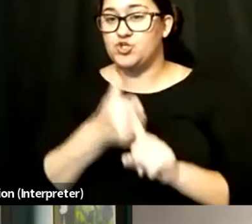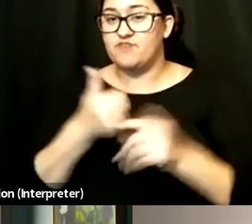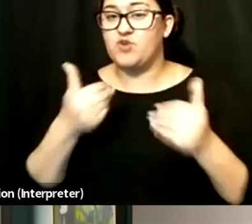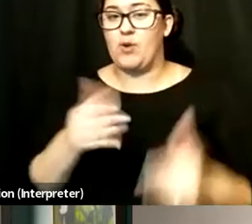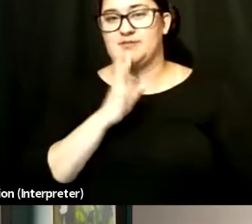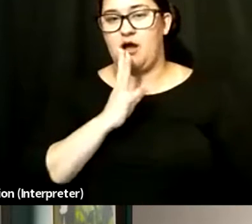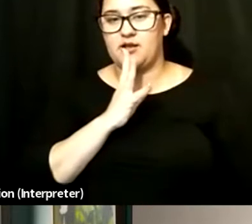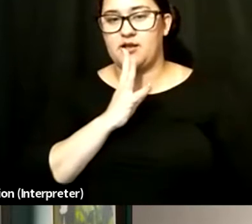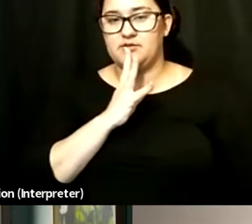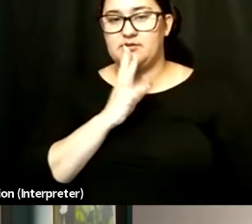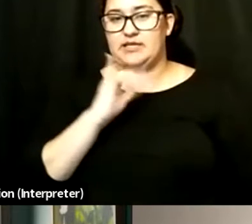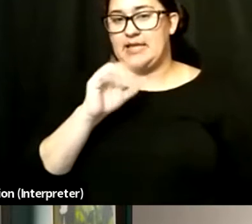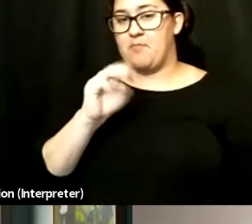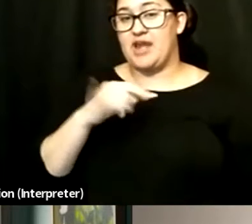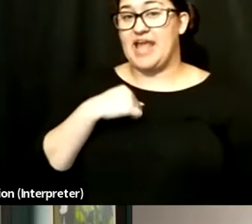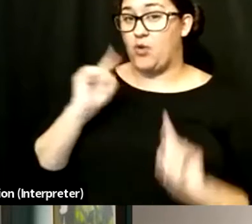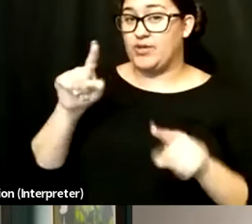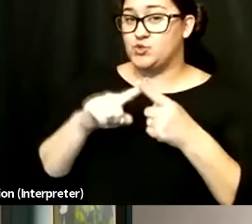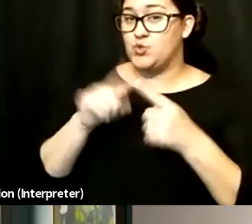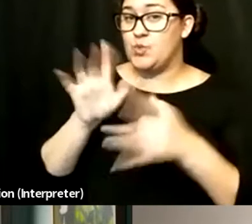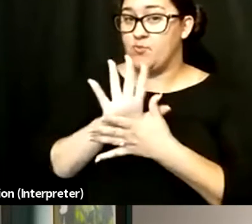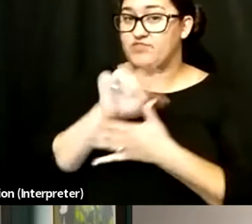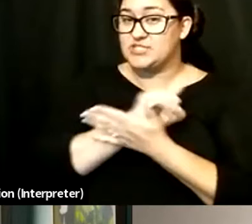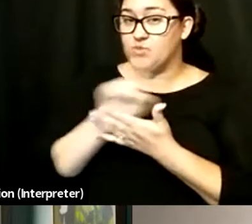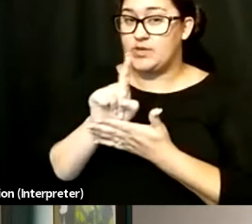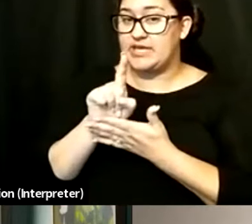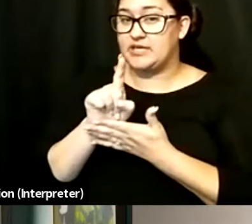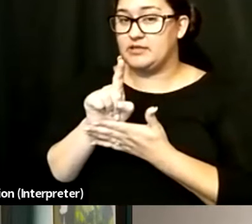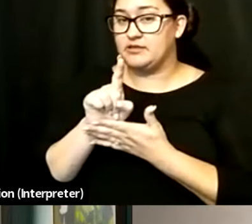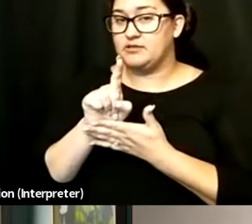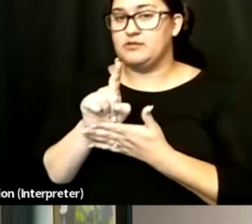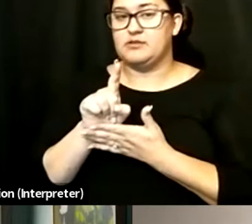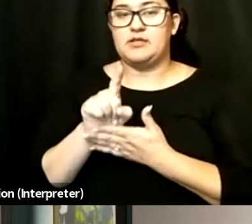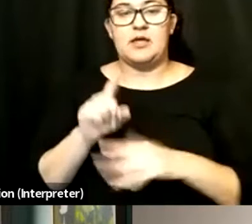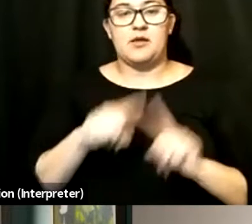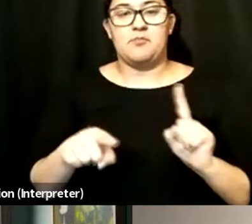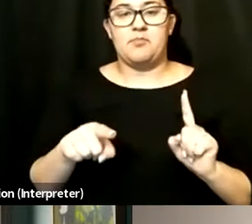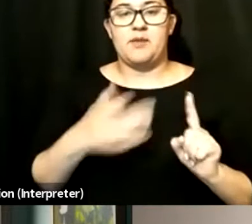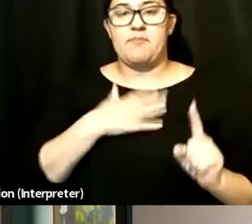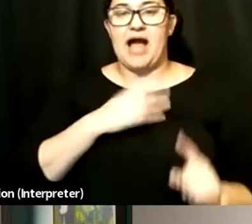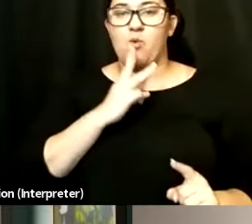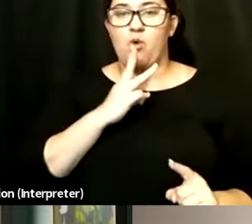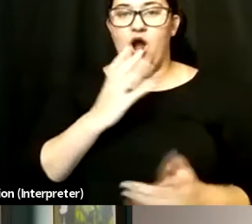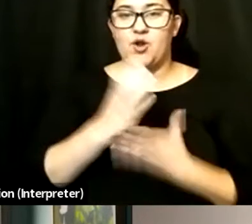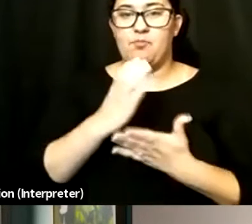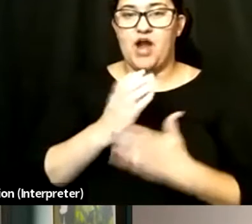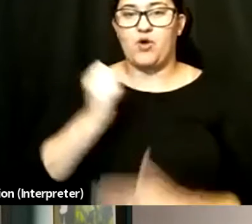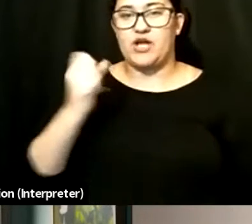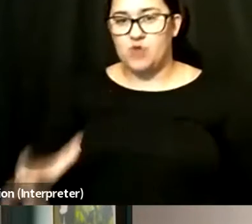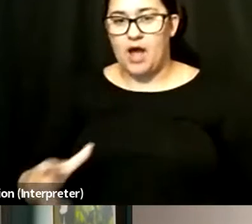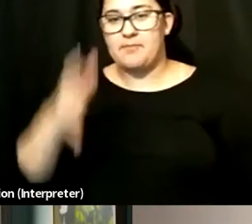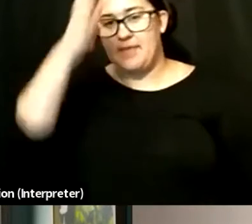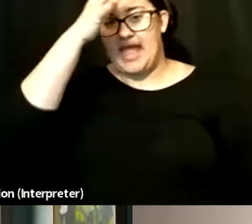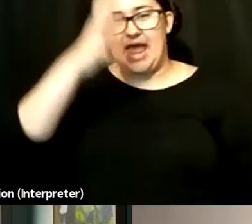it. I went to the movies this week, fully masked, all that stuff. But I dropped a water bottle and a man congratulated